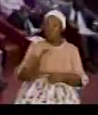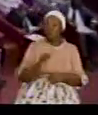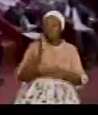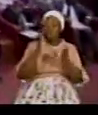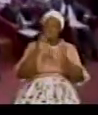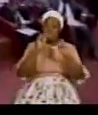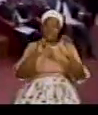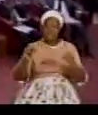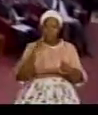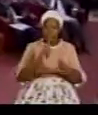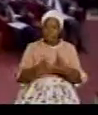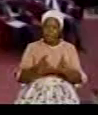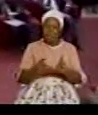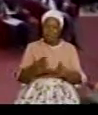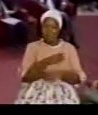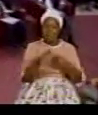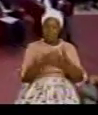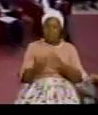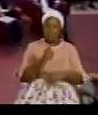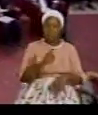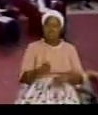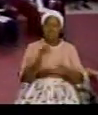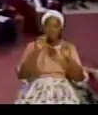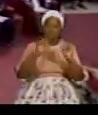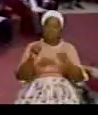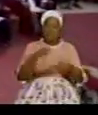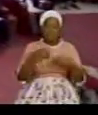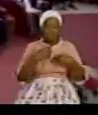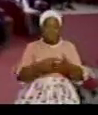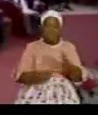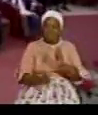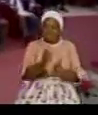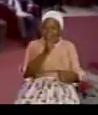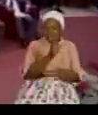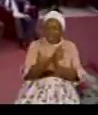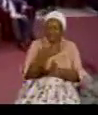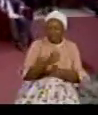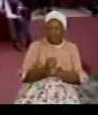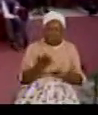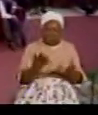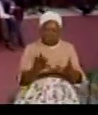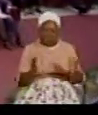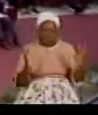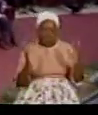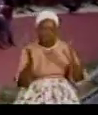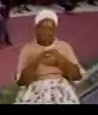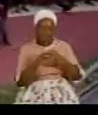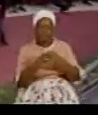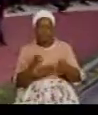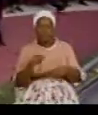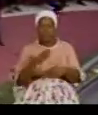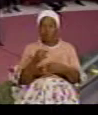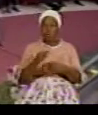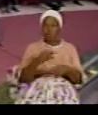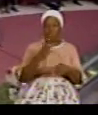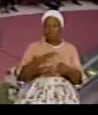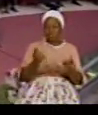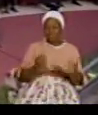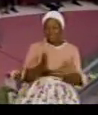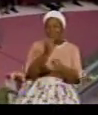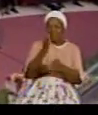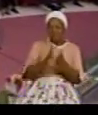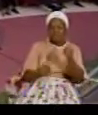a kind of smear or snare of tradition, teaching for doctrines